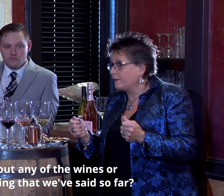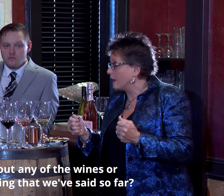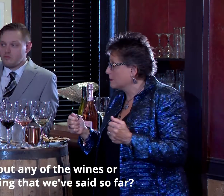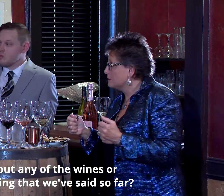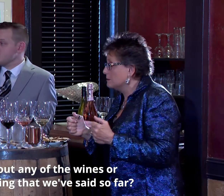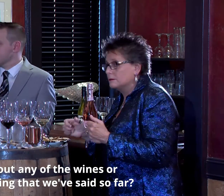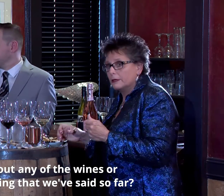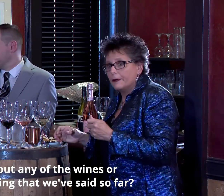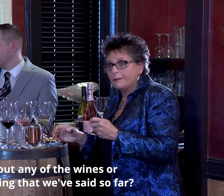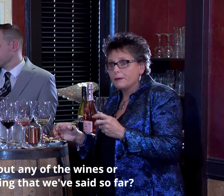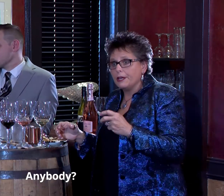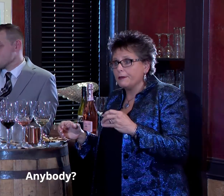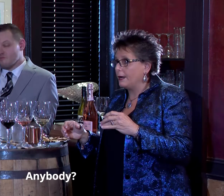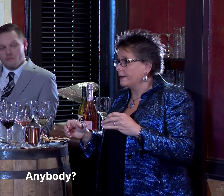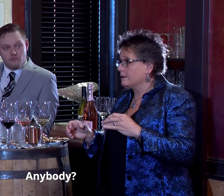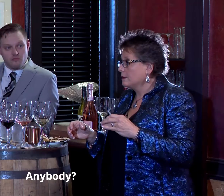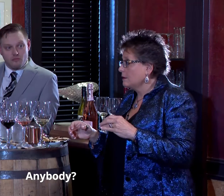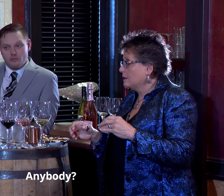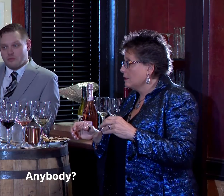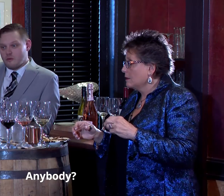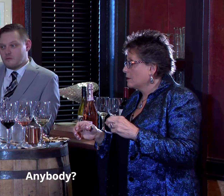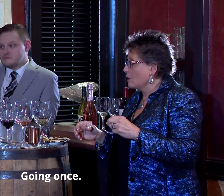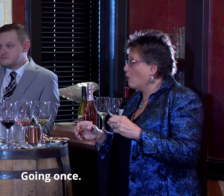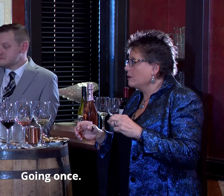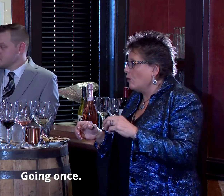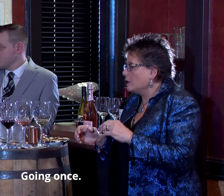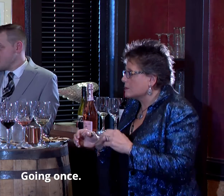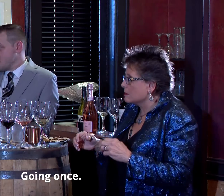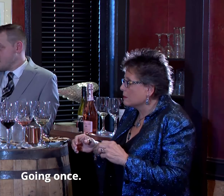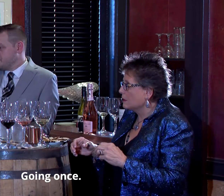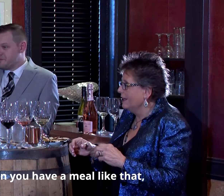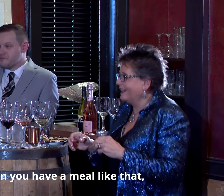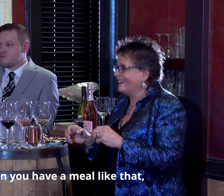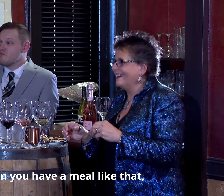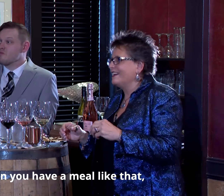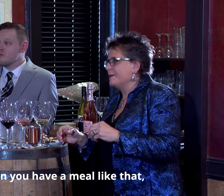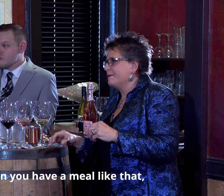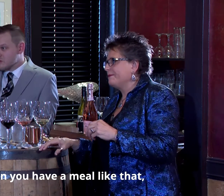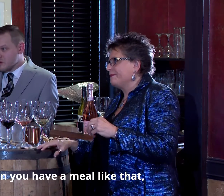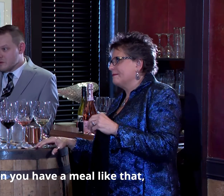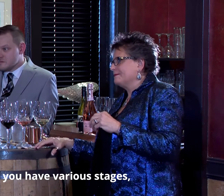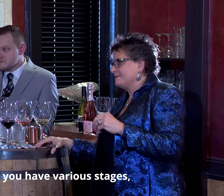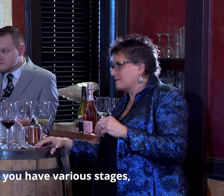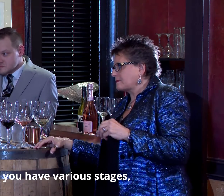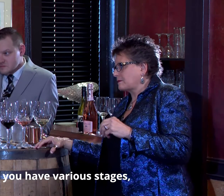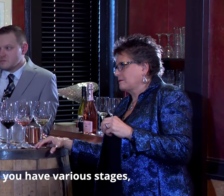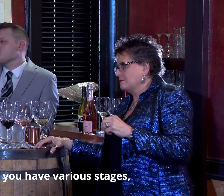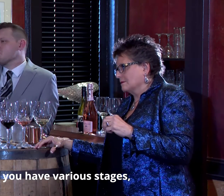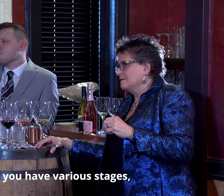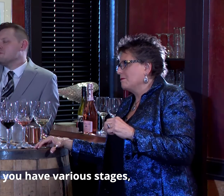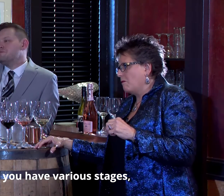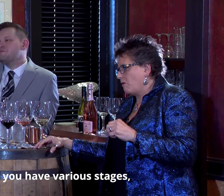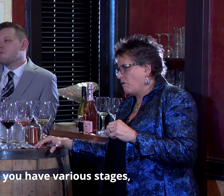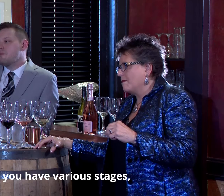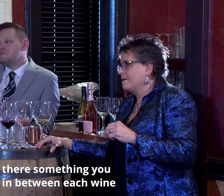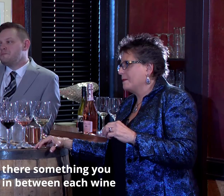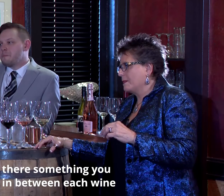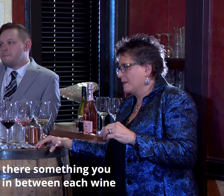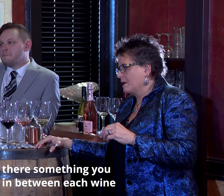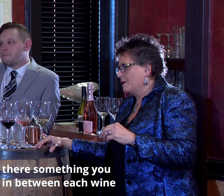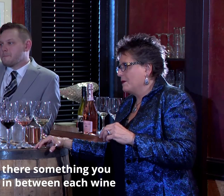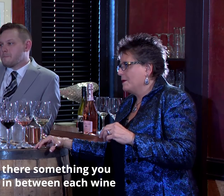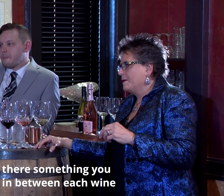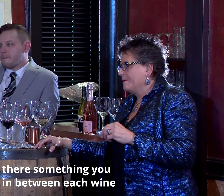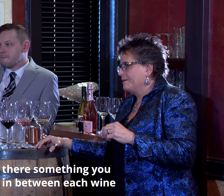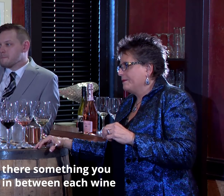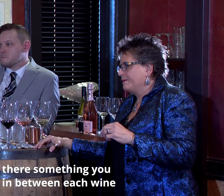said so far? Anybody? Going once. So when you have a meal like that, where you have various tastes,